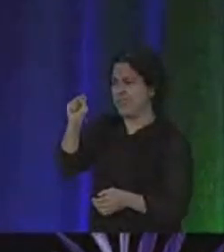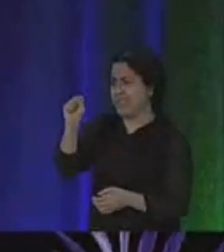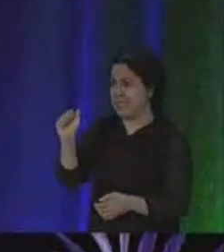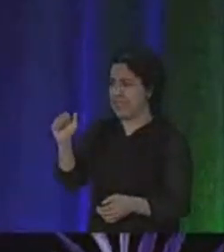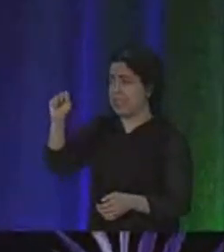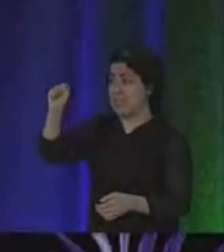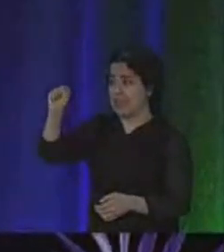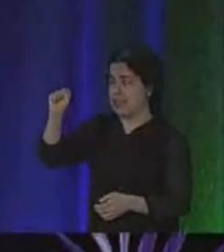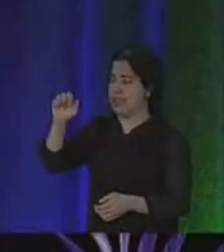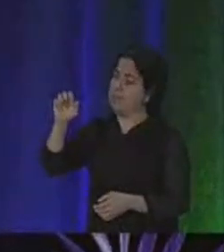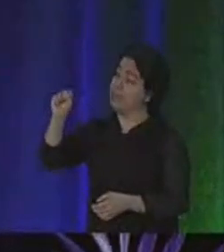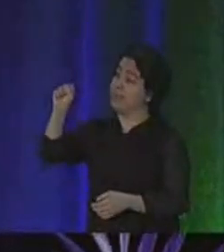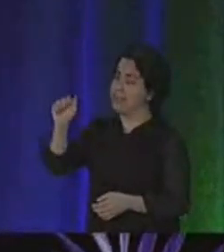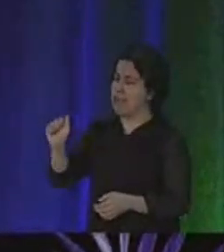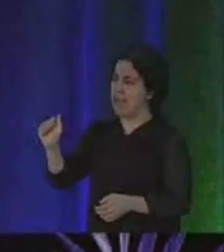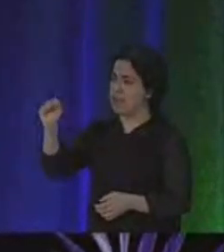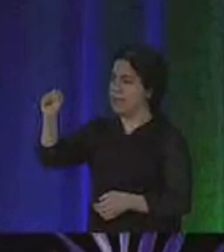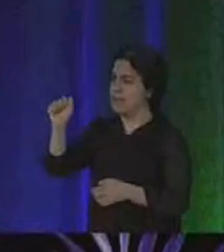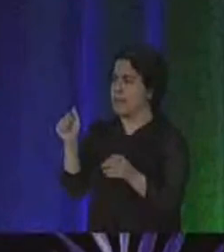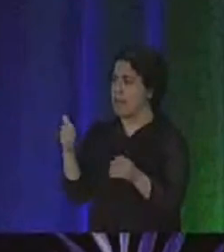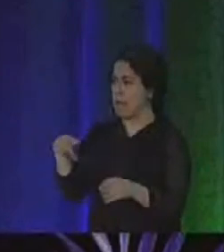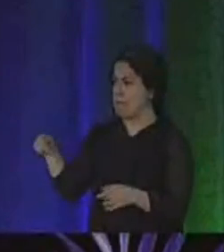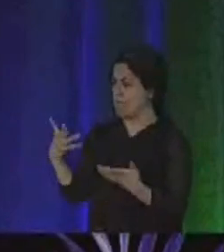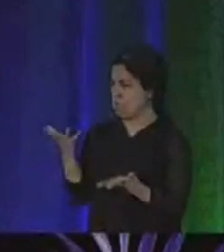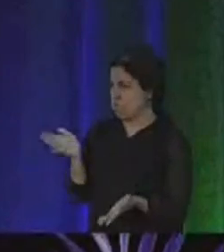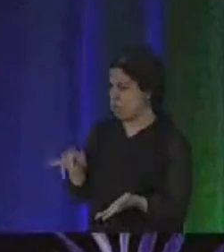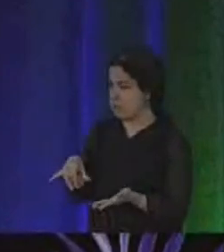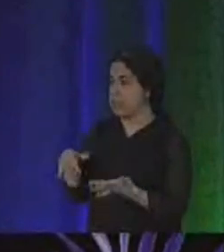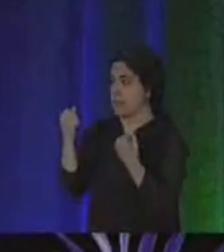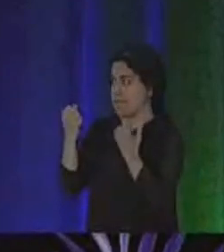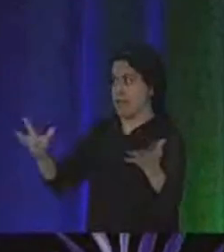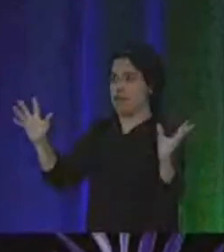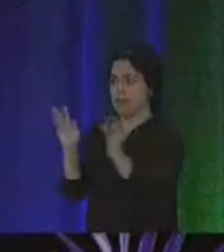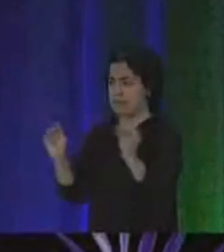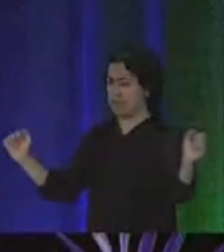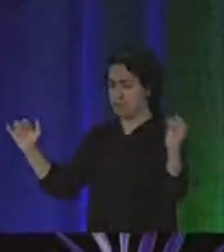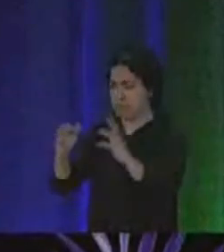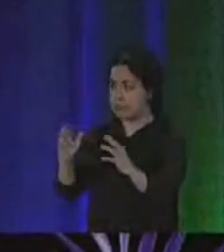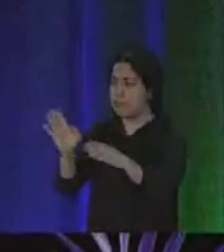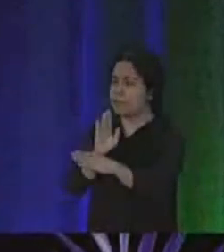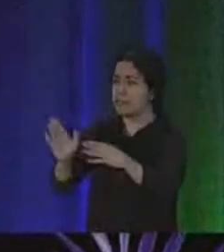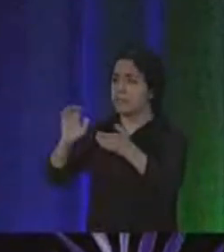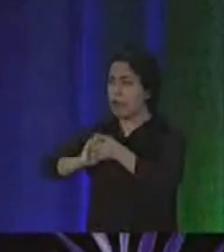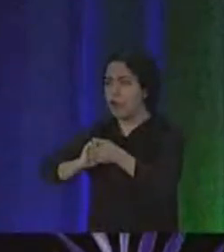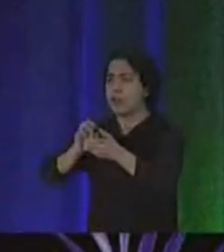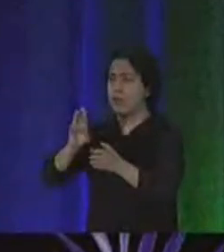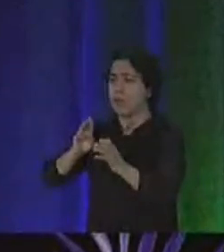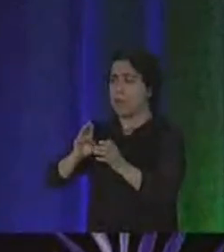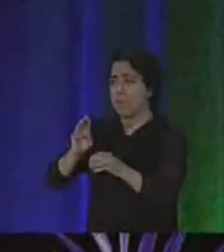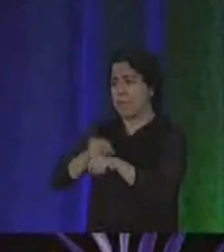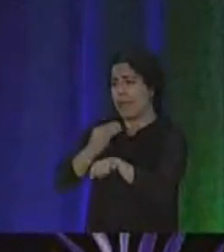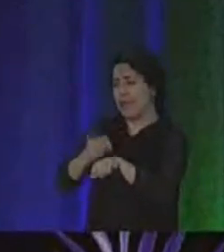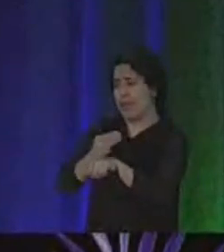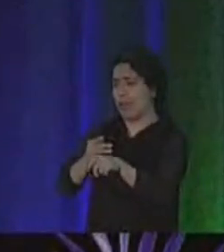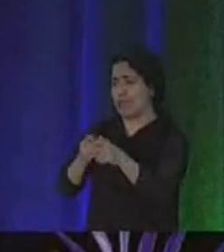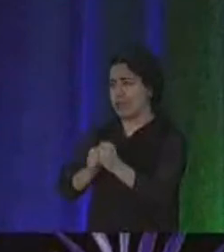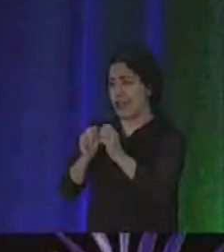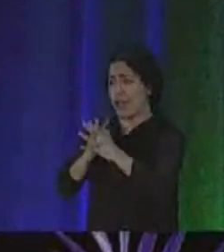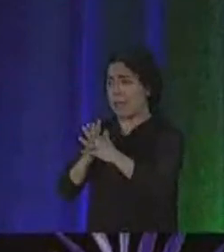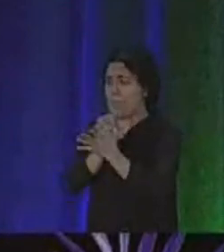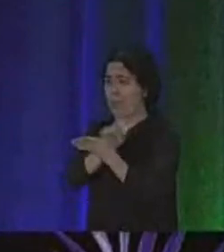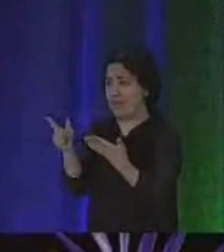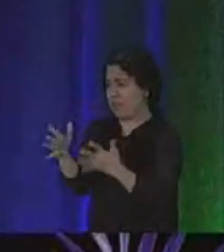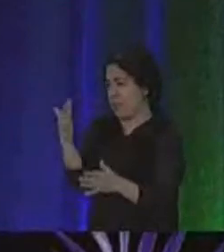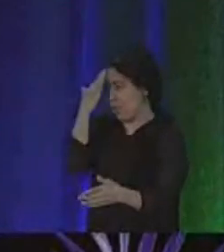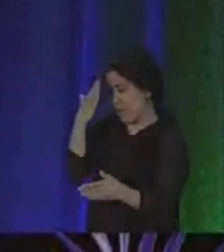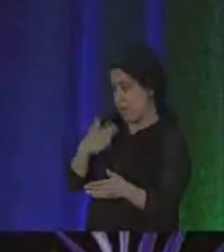old convention going on. Bunch of companies here, business partners, etc. It's Miami Startup Week. They know about SaaS apps. I need to make sure that my